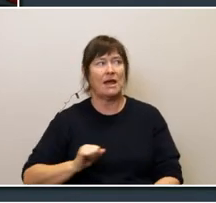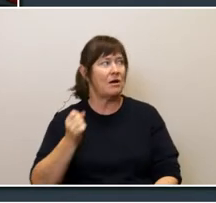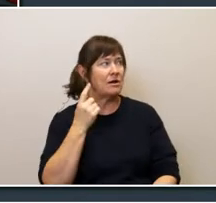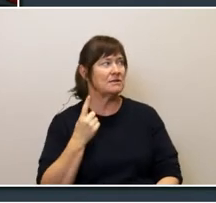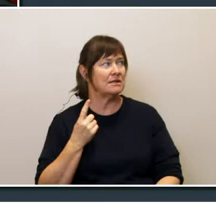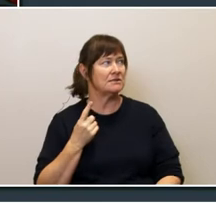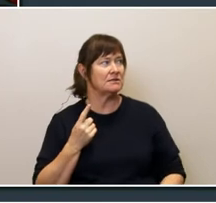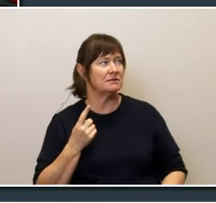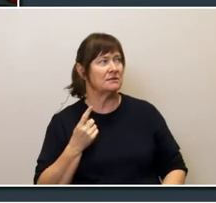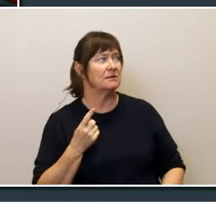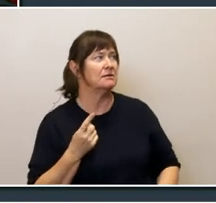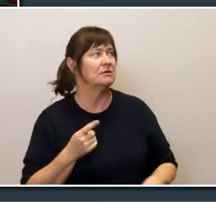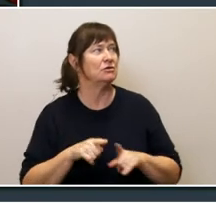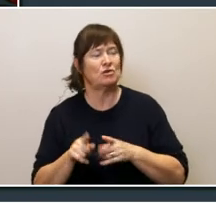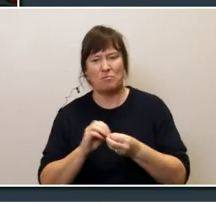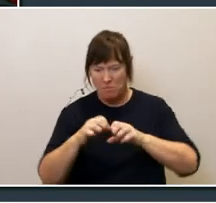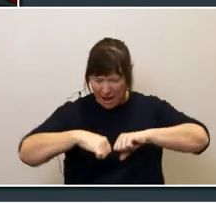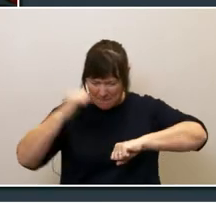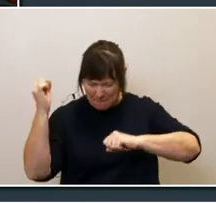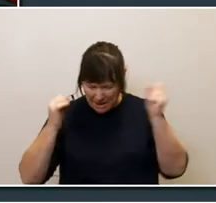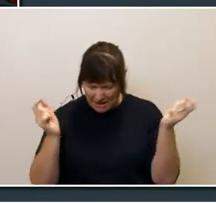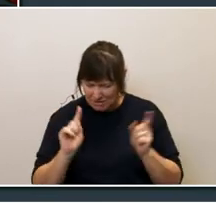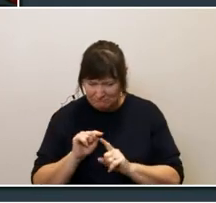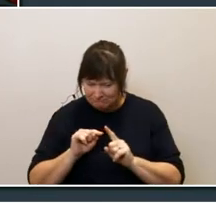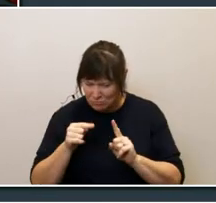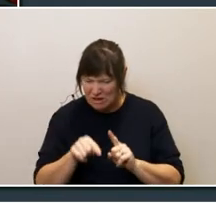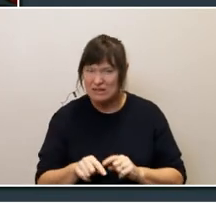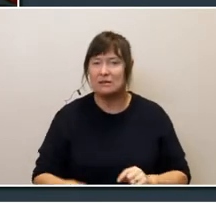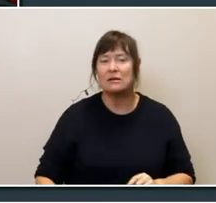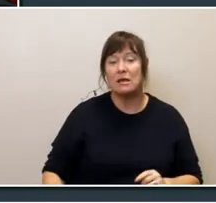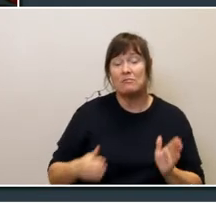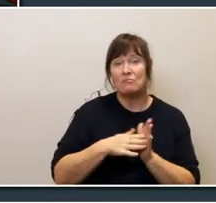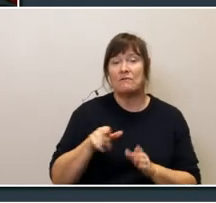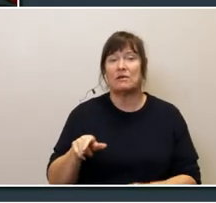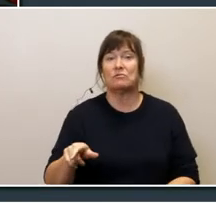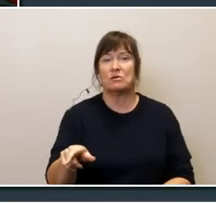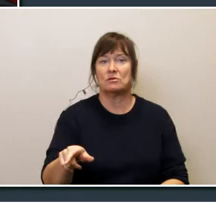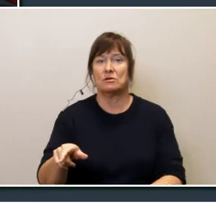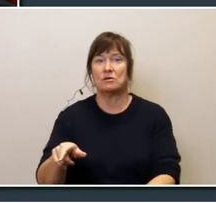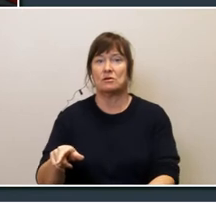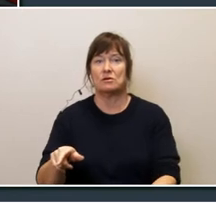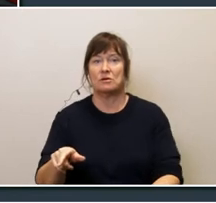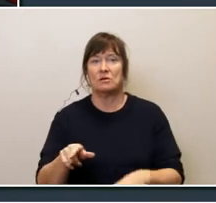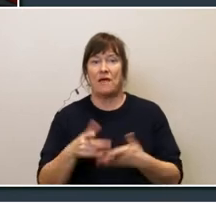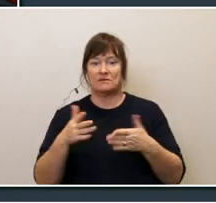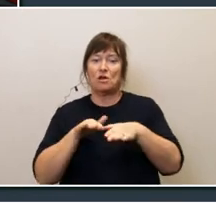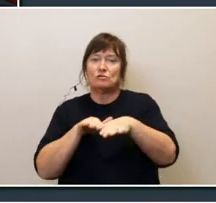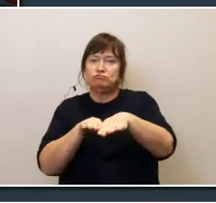and unpack the problem. So at the moment, Murphy Road faces large